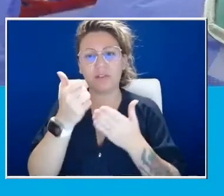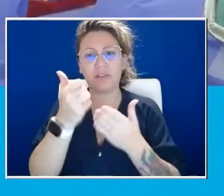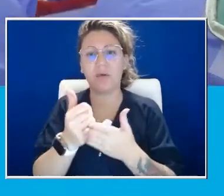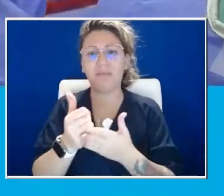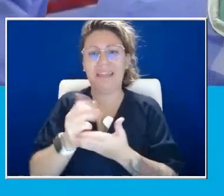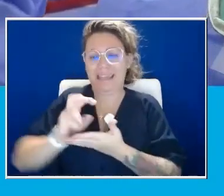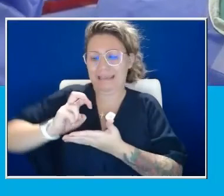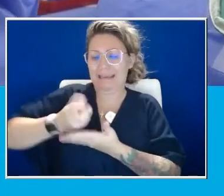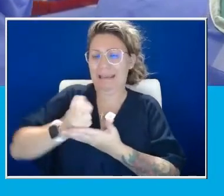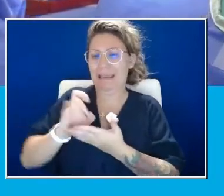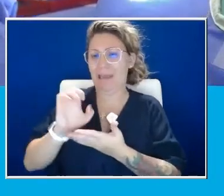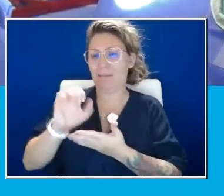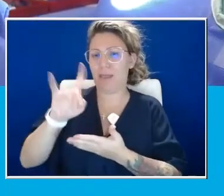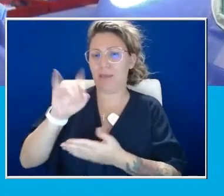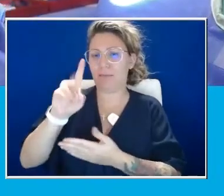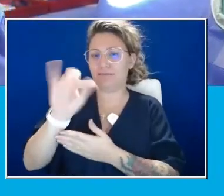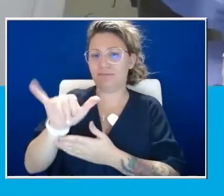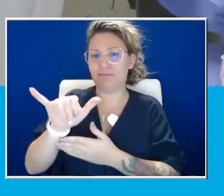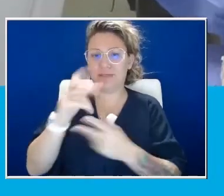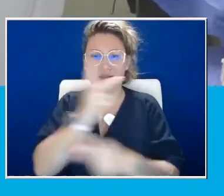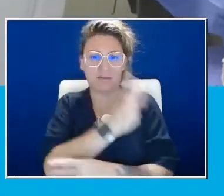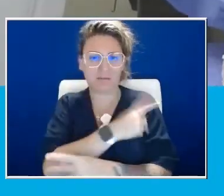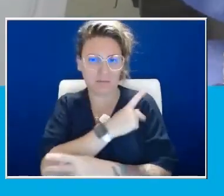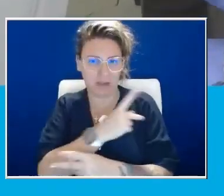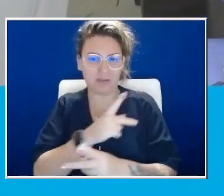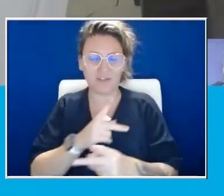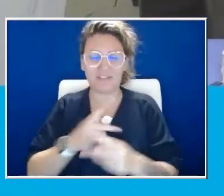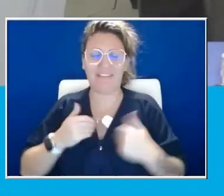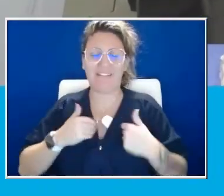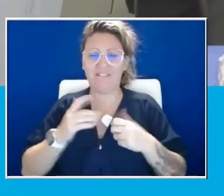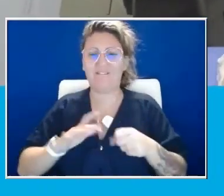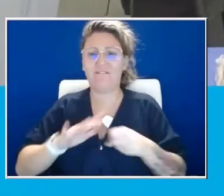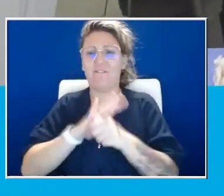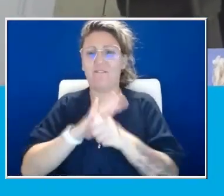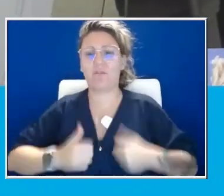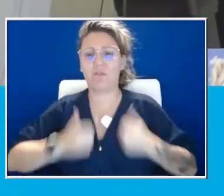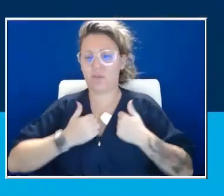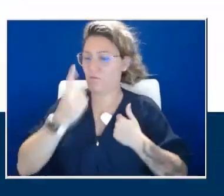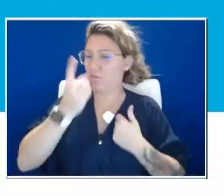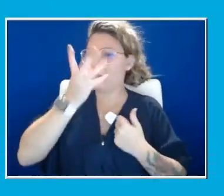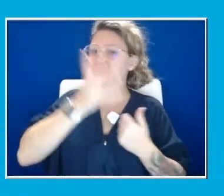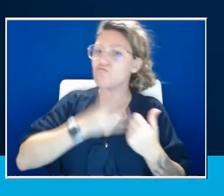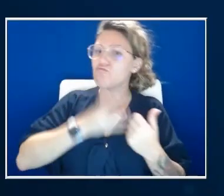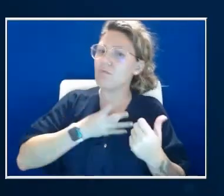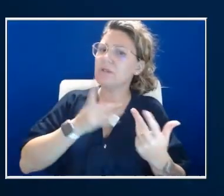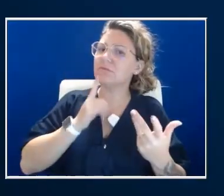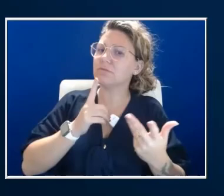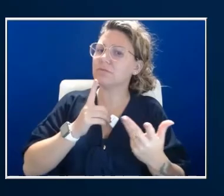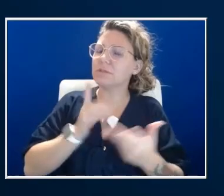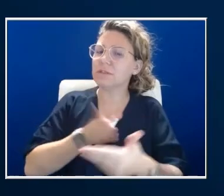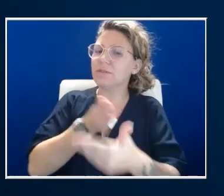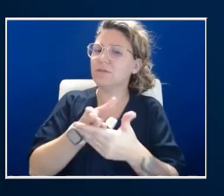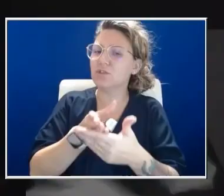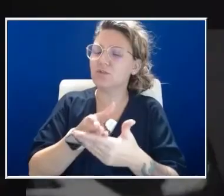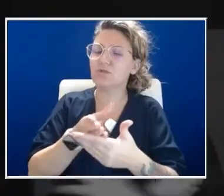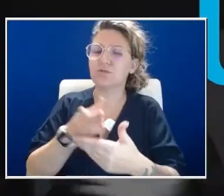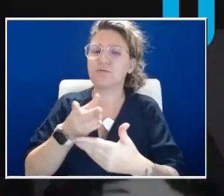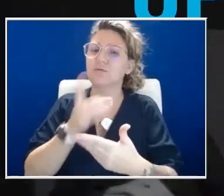patients live fuller lives. We hear from one woman on the intervention that means the most. Join us at